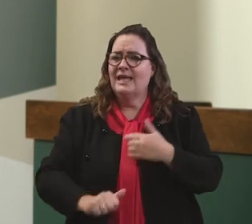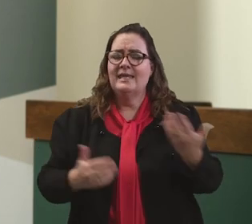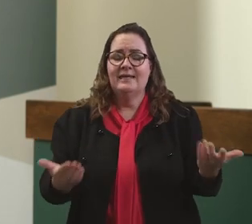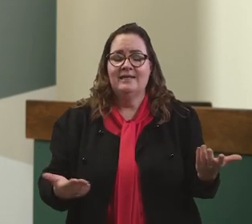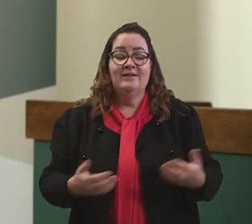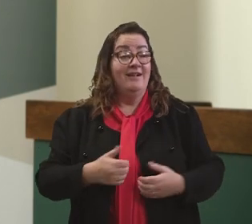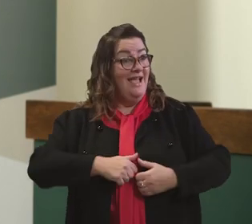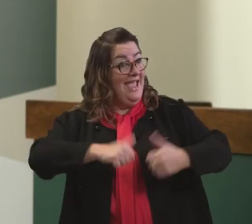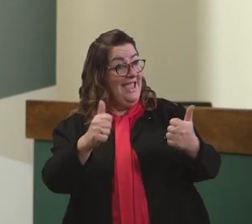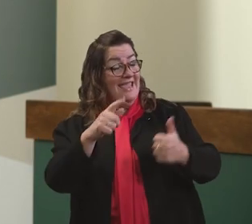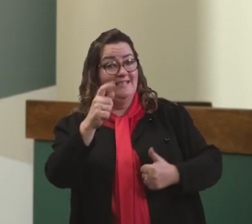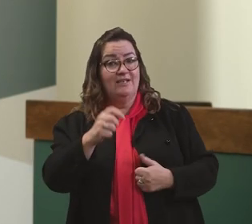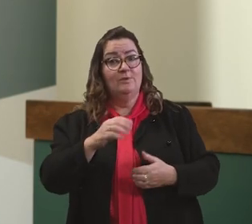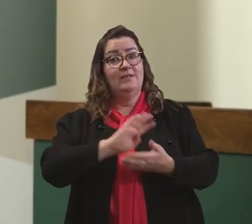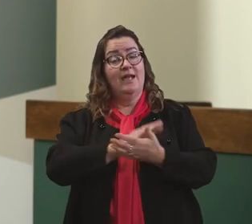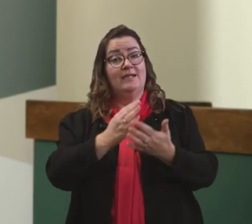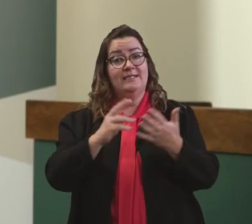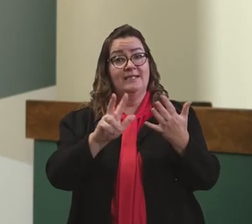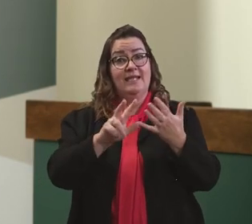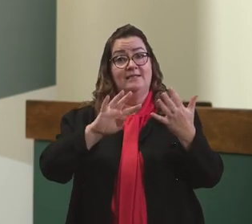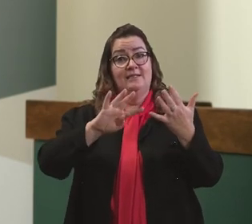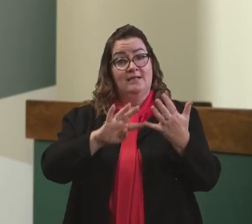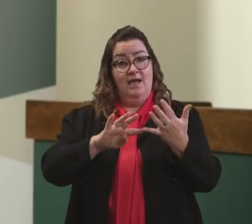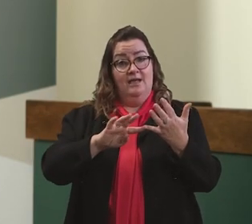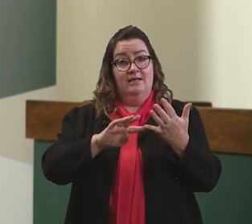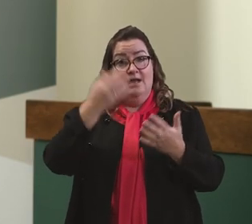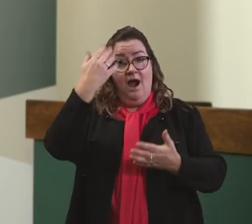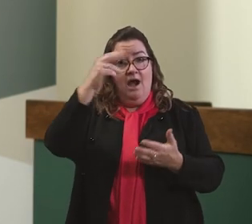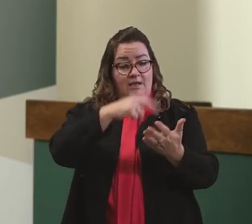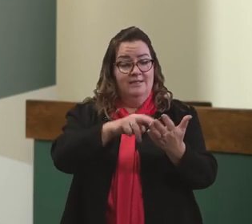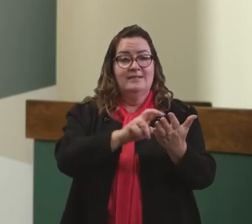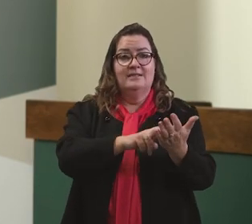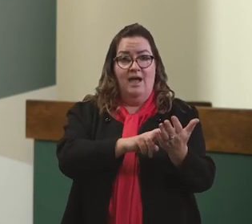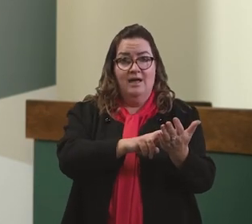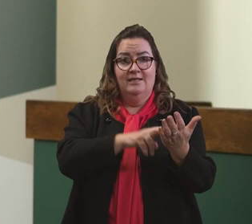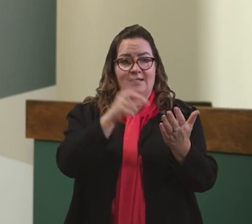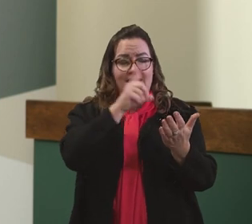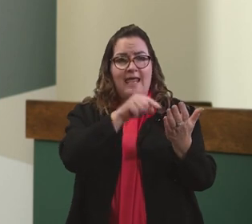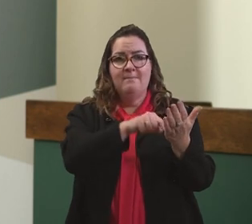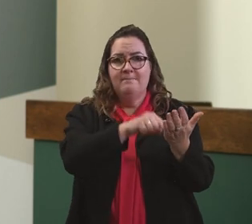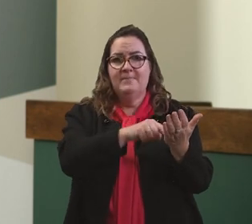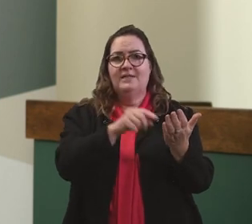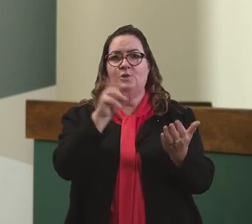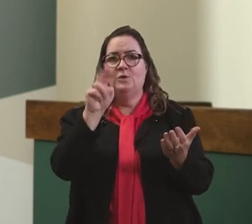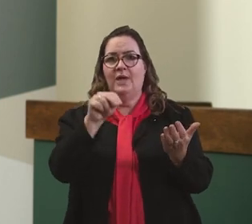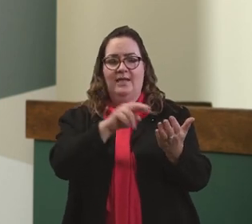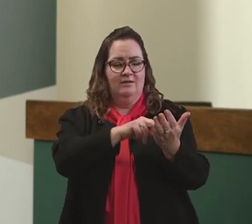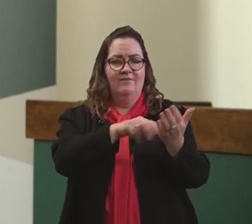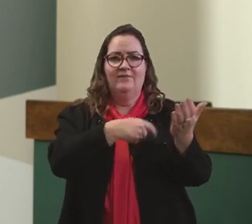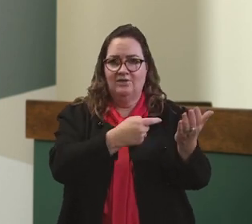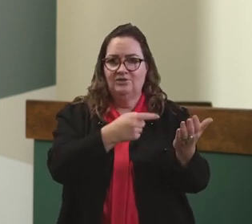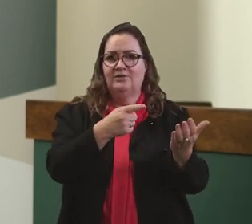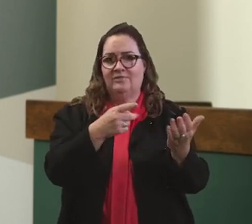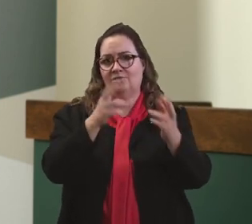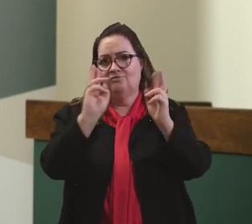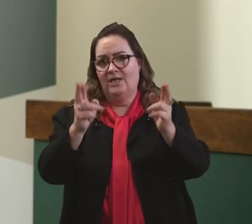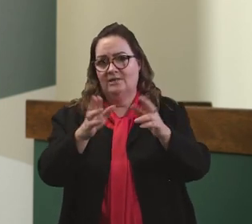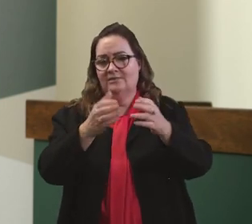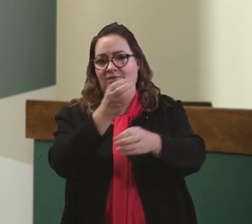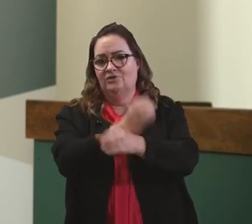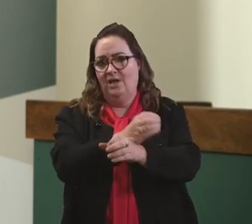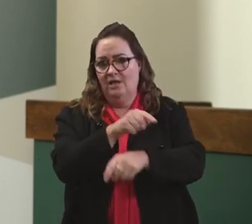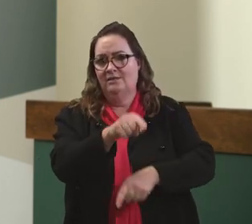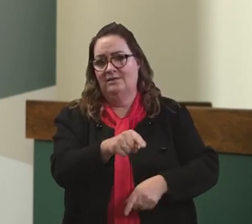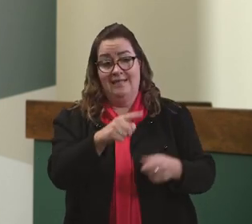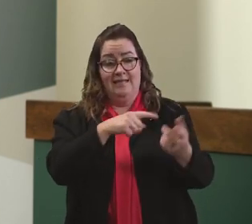Tanya. Well, in 1989, Ireland signed a UN document called the UN Convention on the Rights of the Child. And this